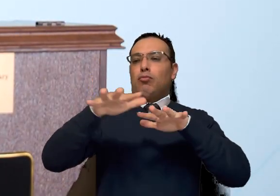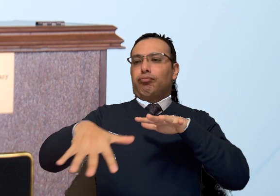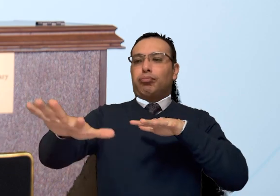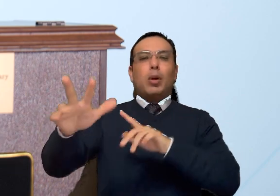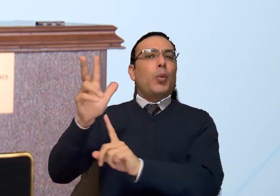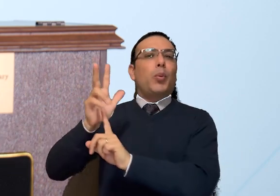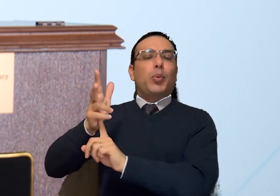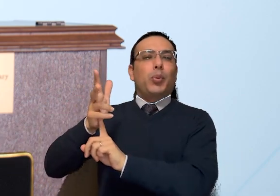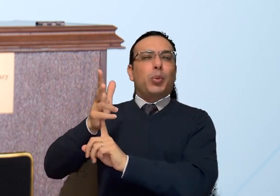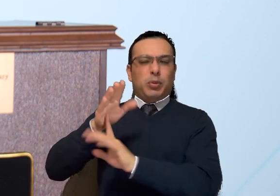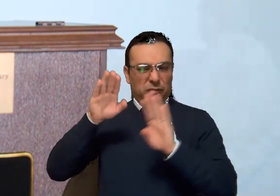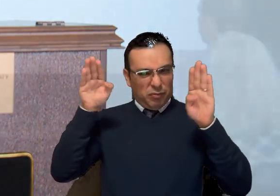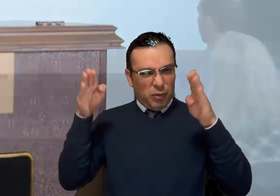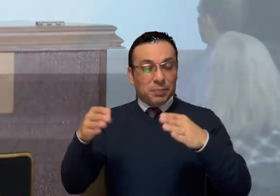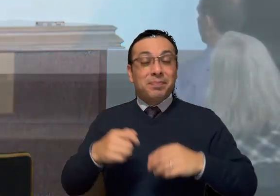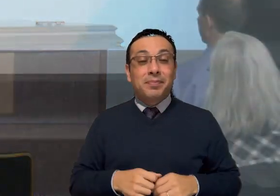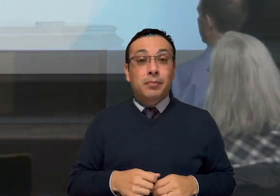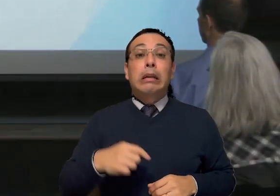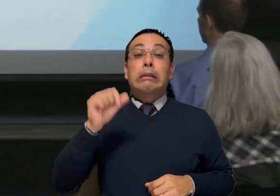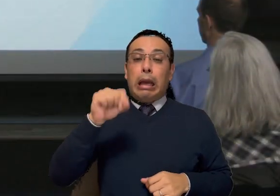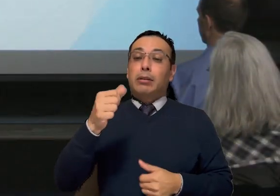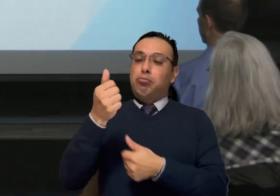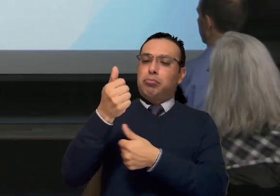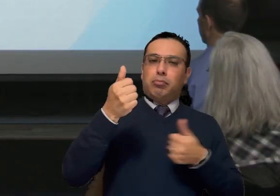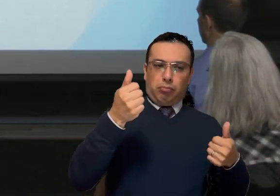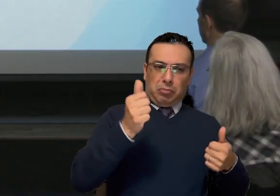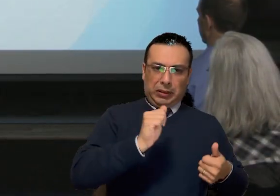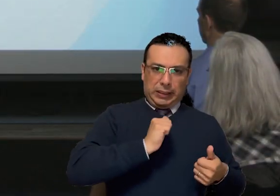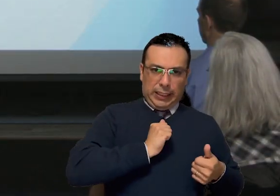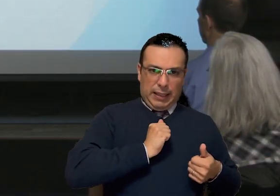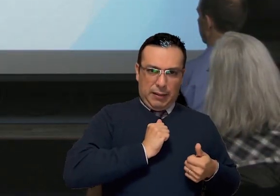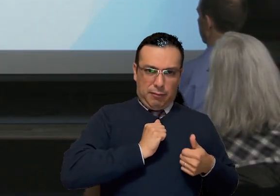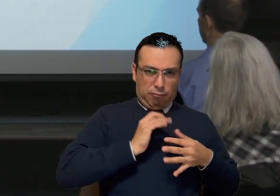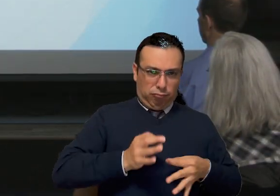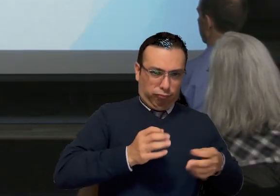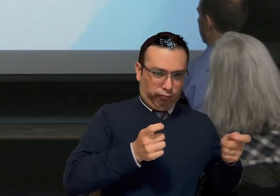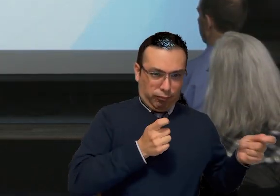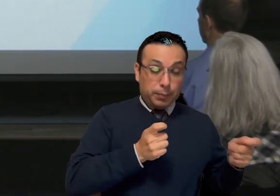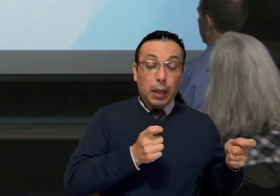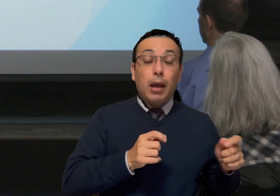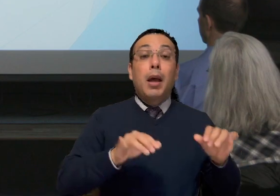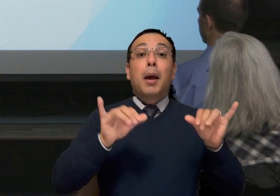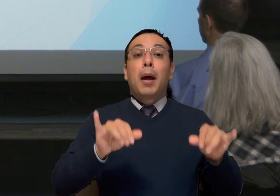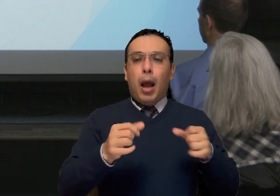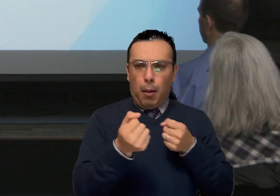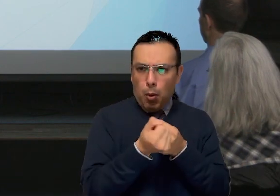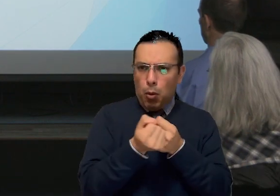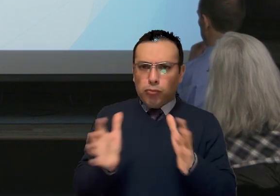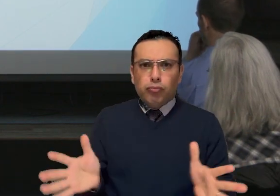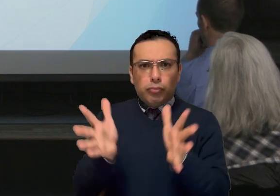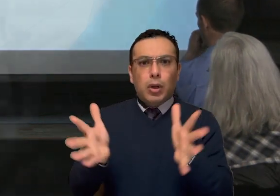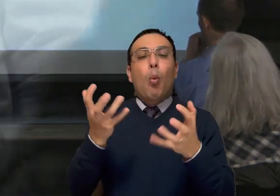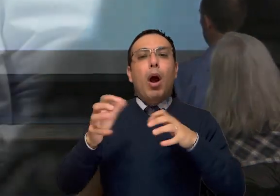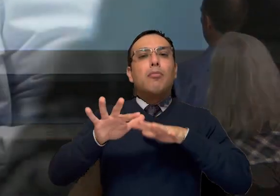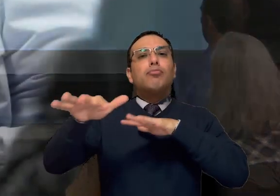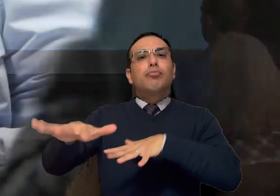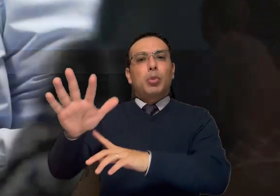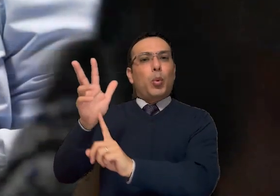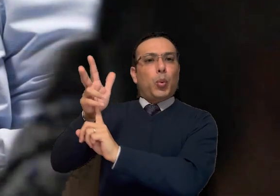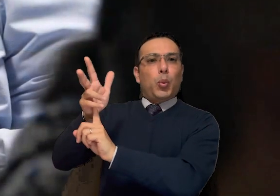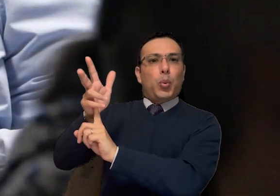wind. And while we are an independent watchdog, we also do support continuing the development of offshore